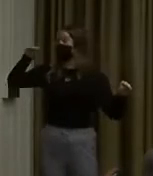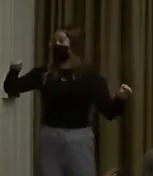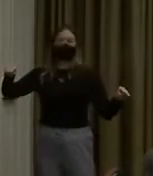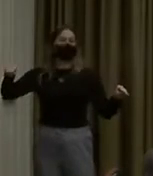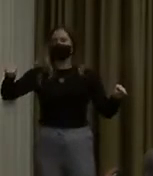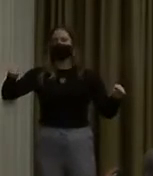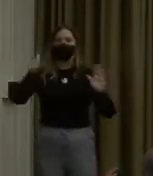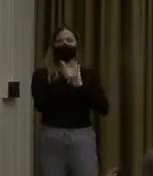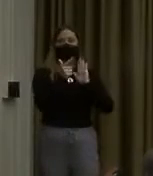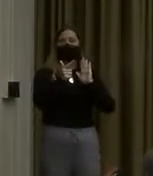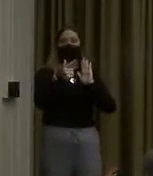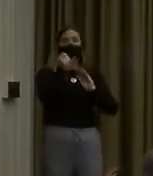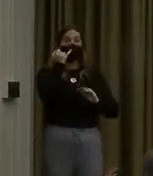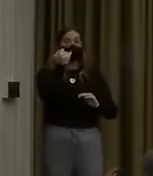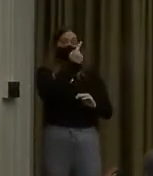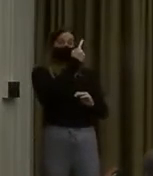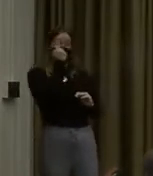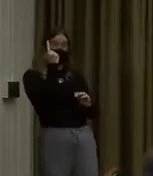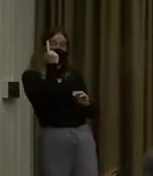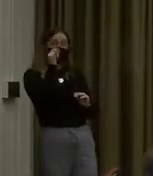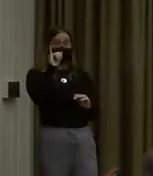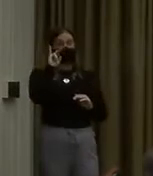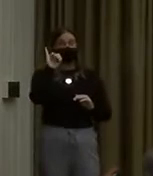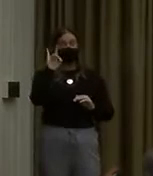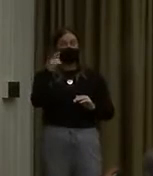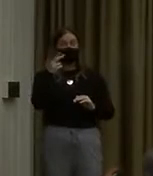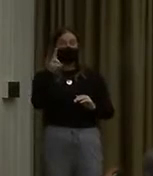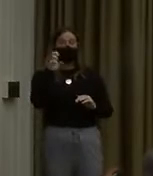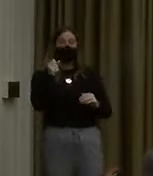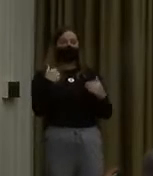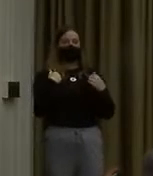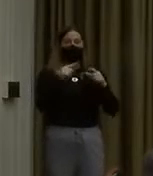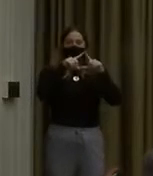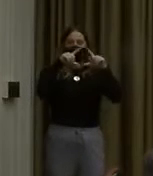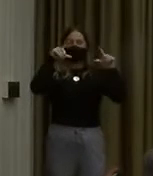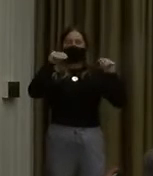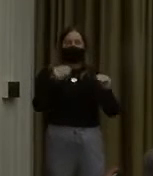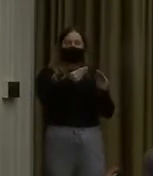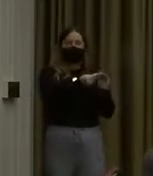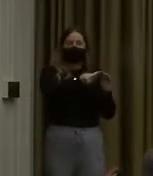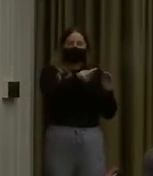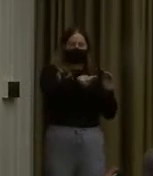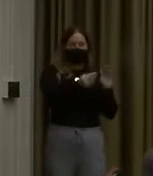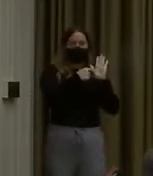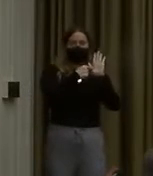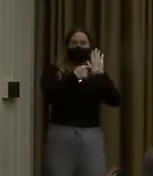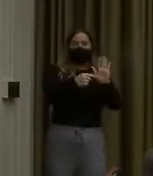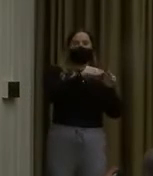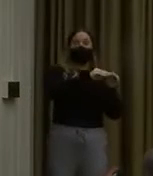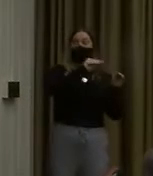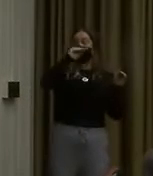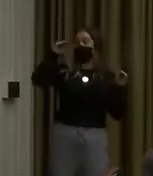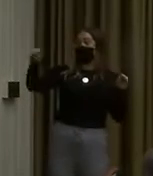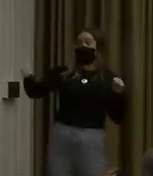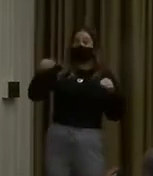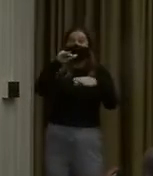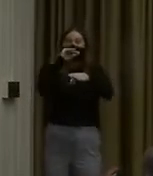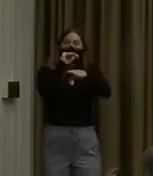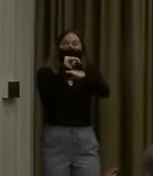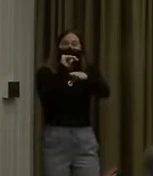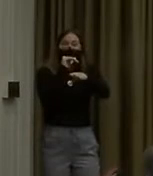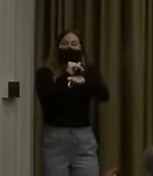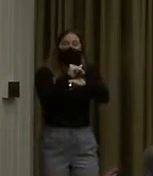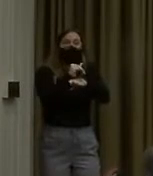mile radius. If you were Black and indigenous, you had to have passes in order to move, or you had to, if it was in the evening time, carry